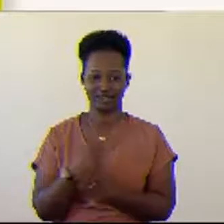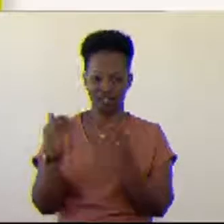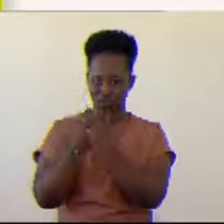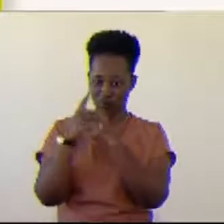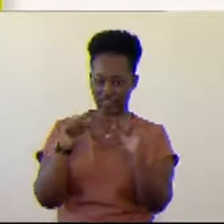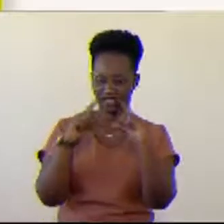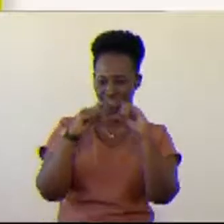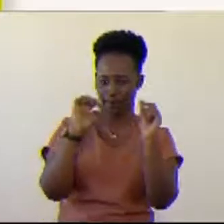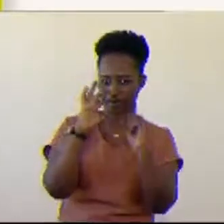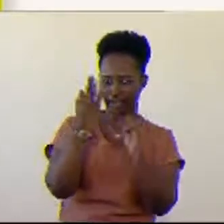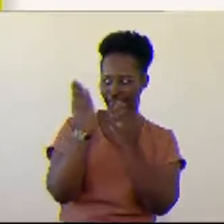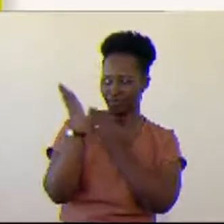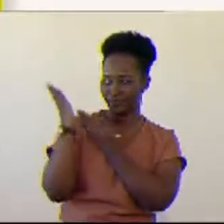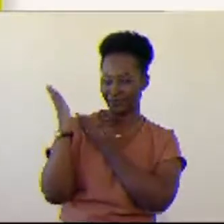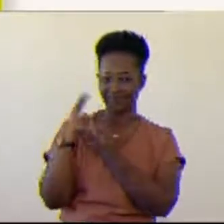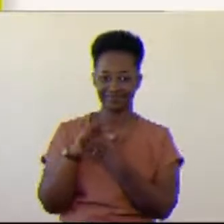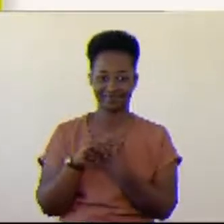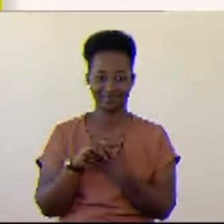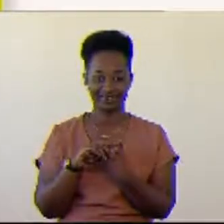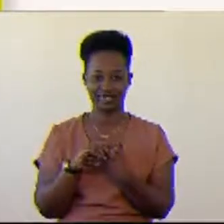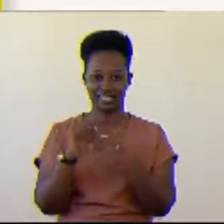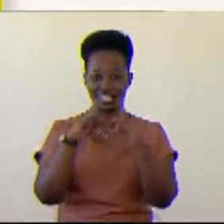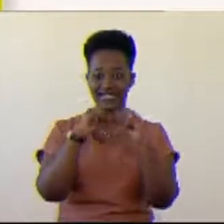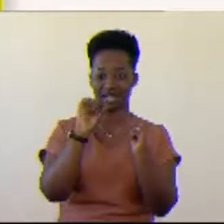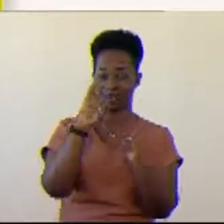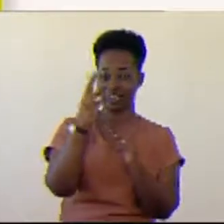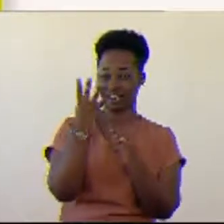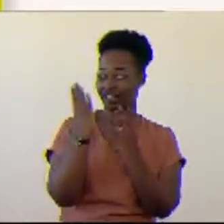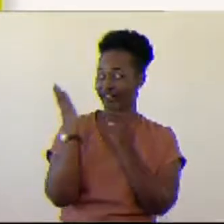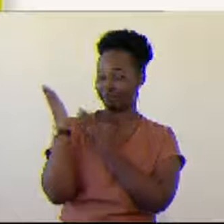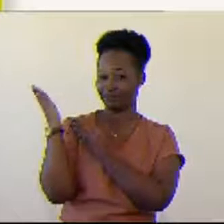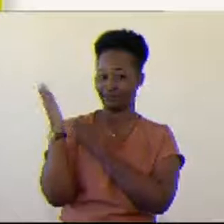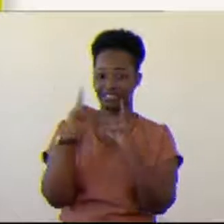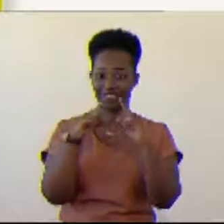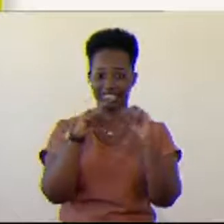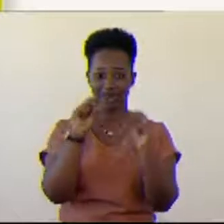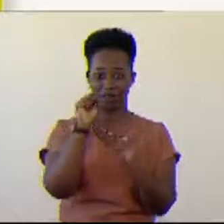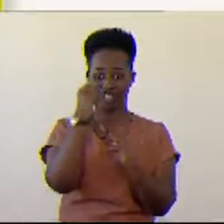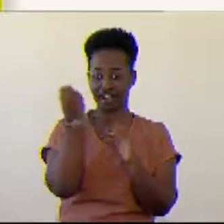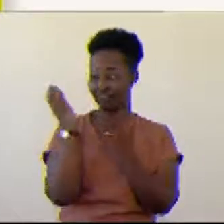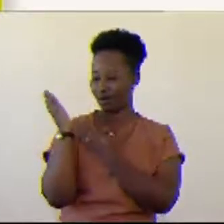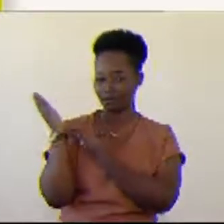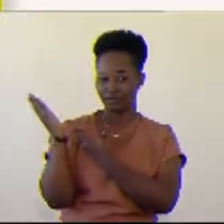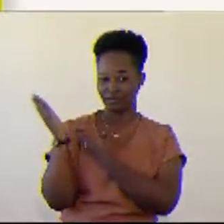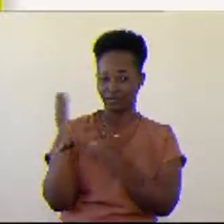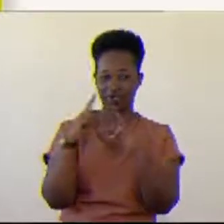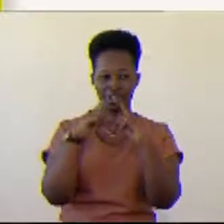You have mass, you have gravity, you have center of gravity, you